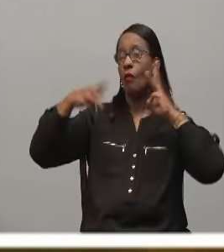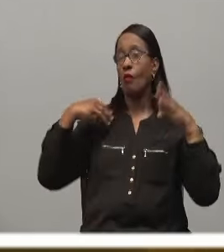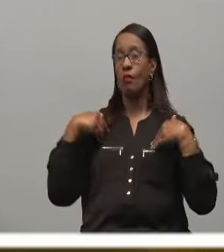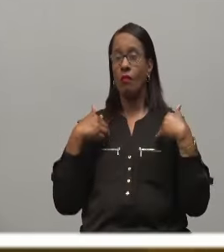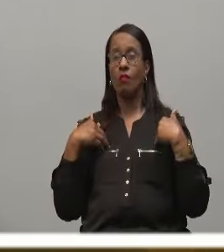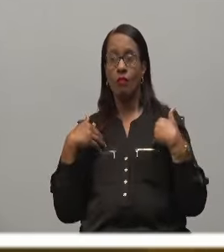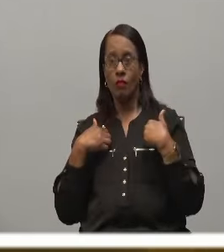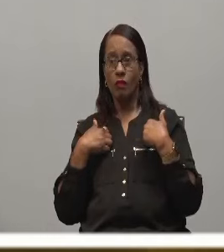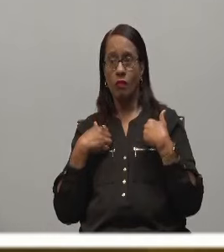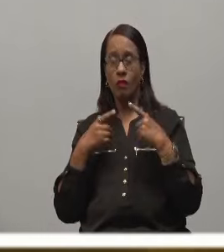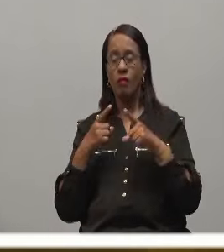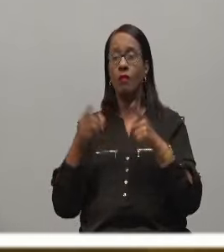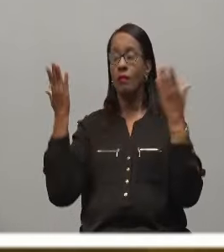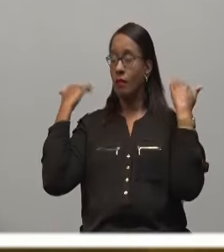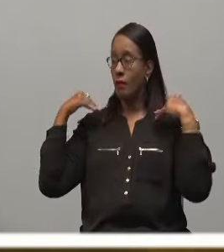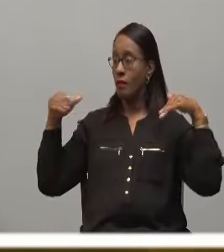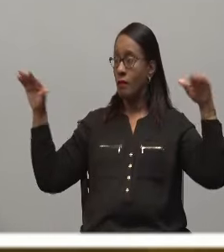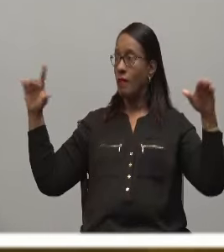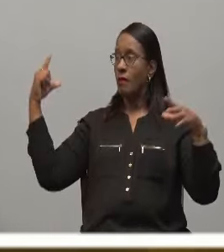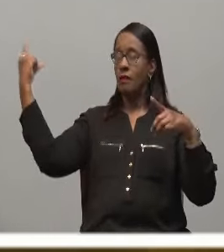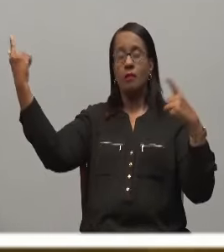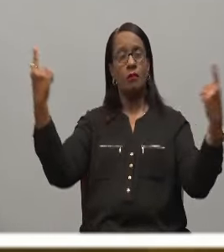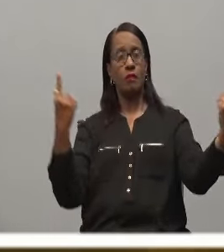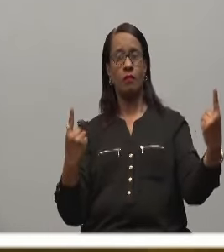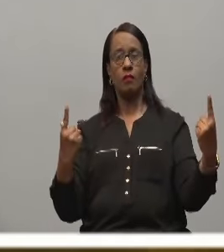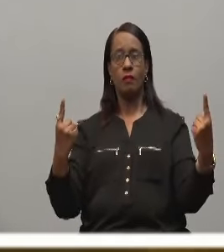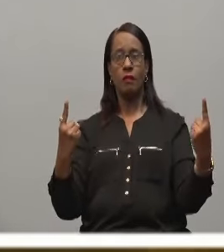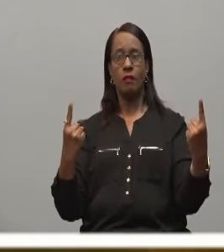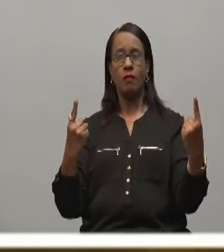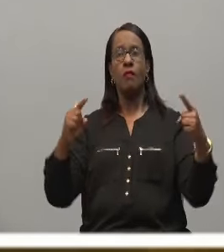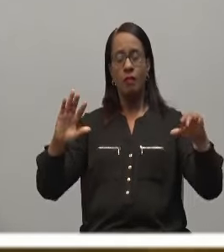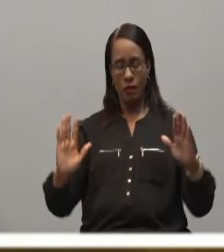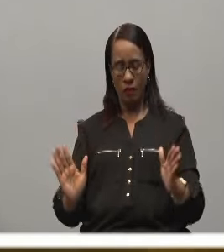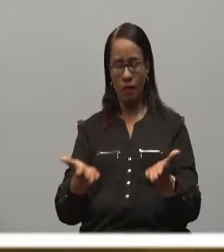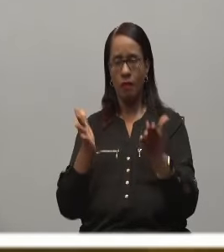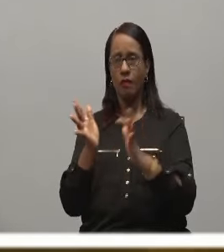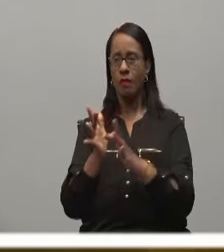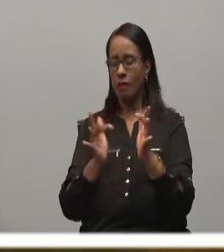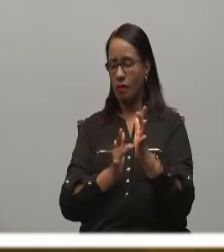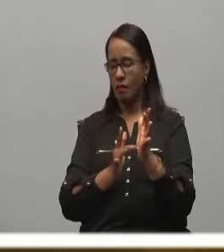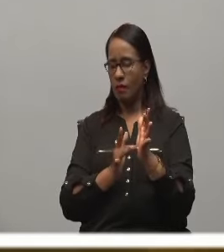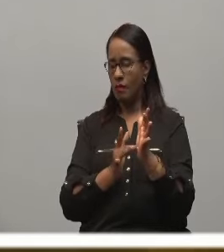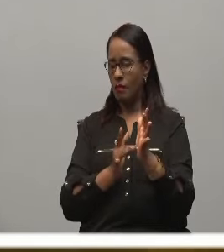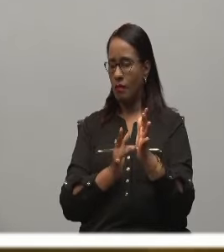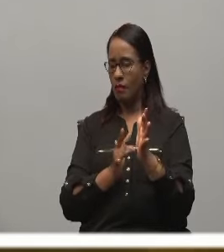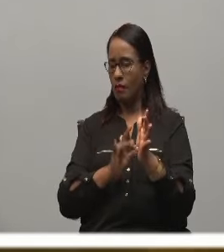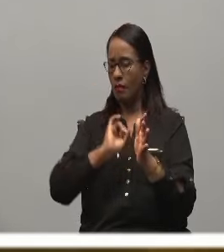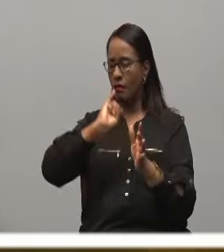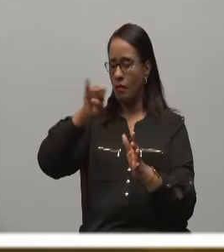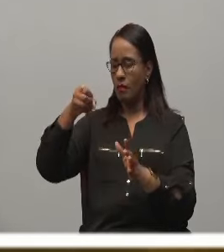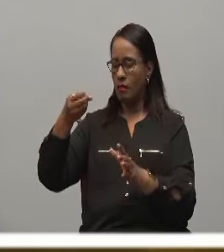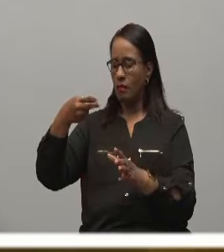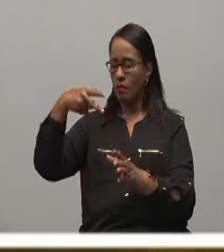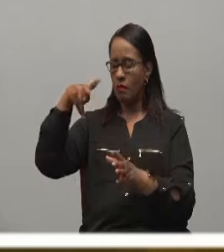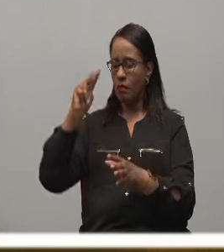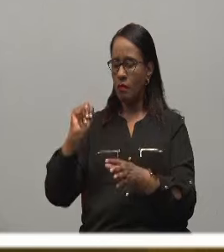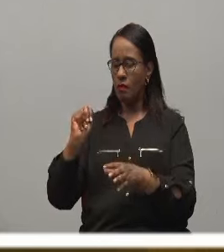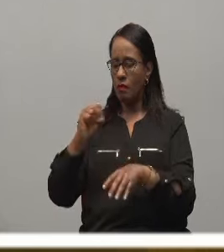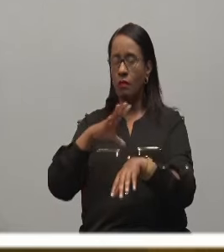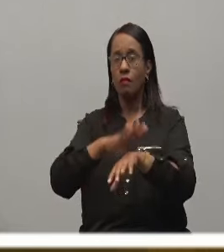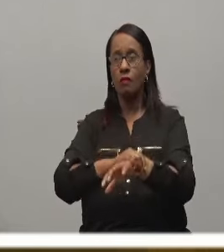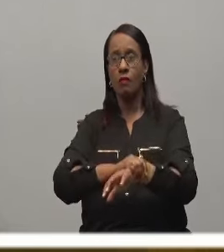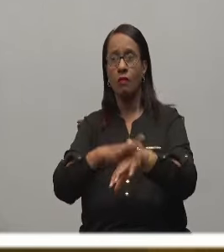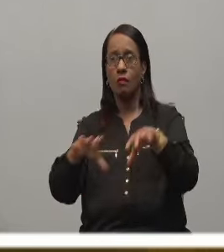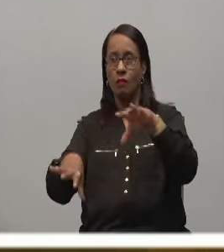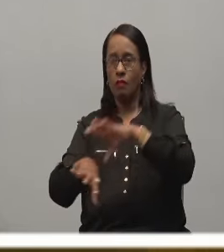him. After John had been arrested, Jesus went into Galilee, and there he